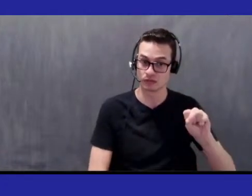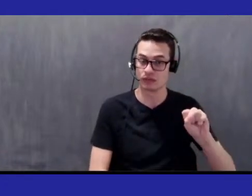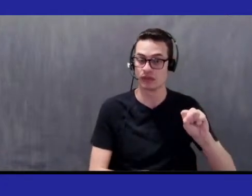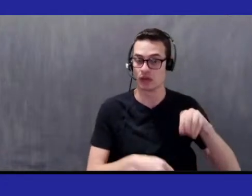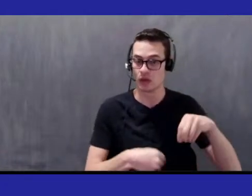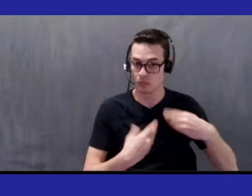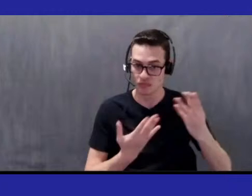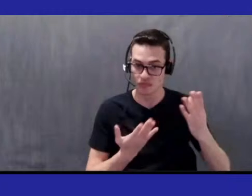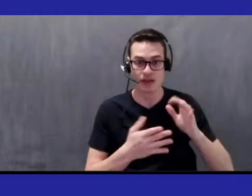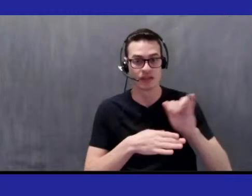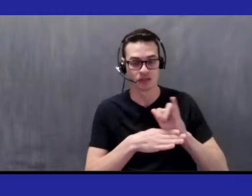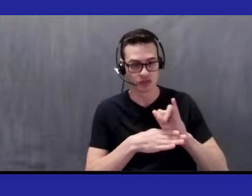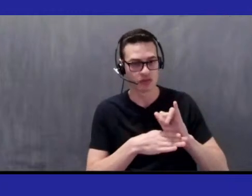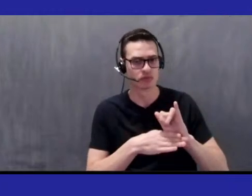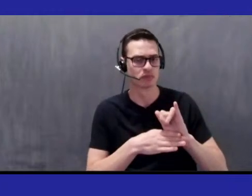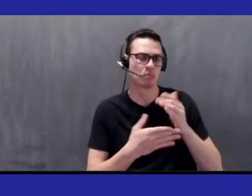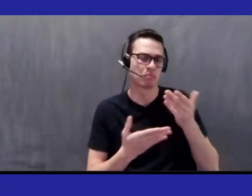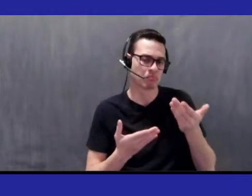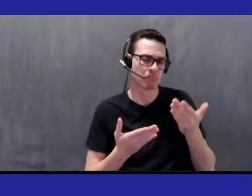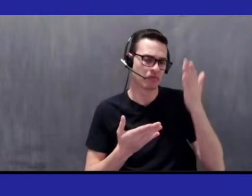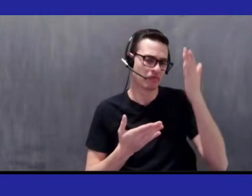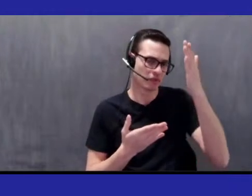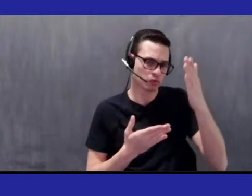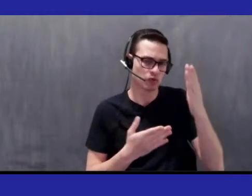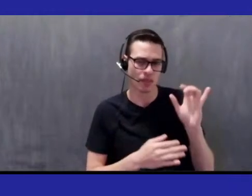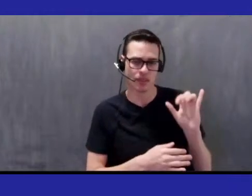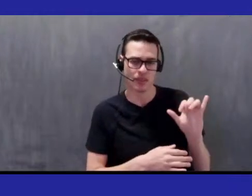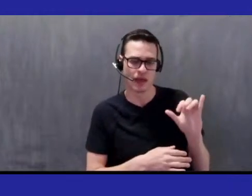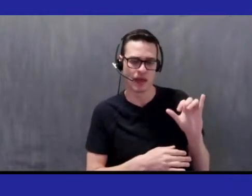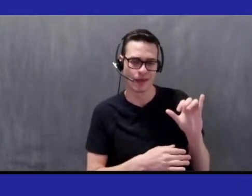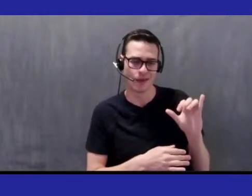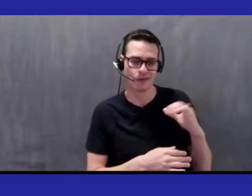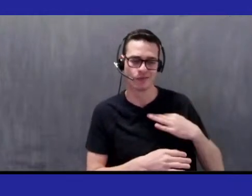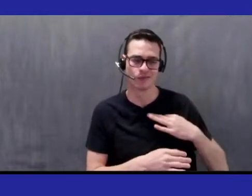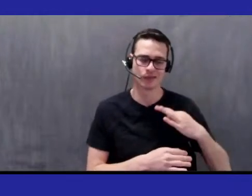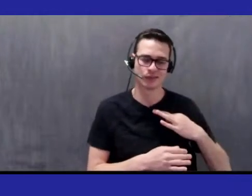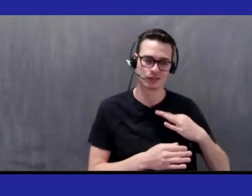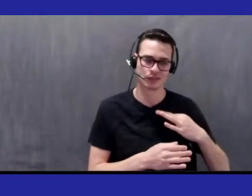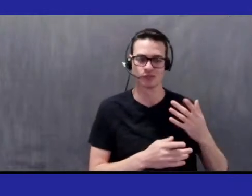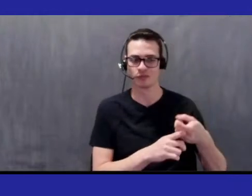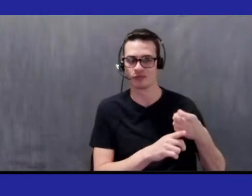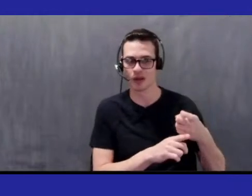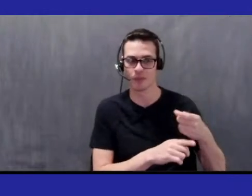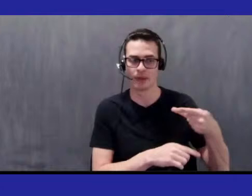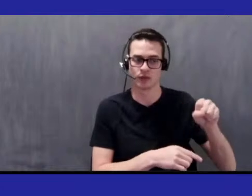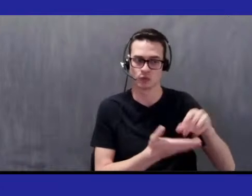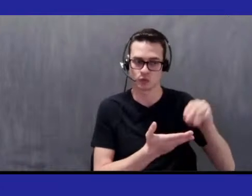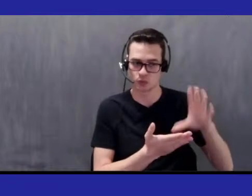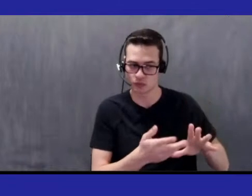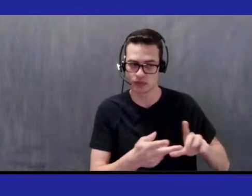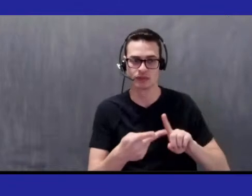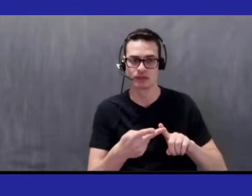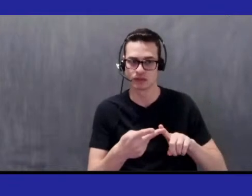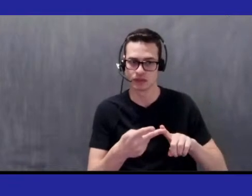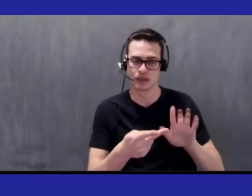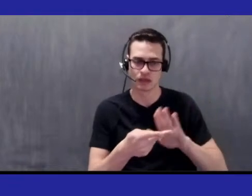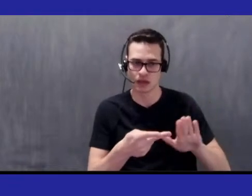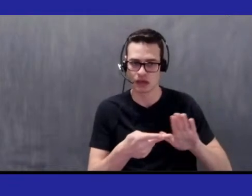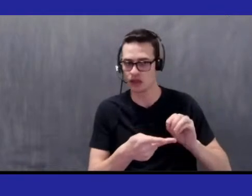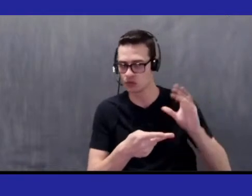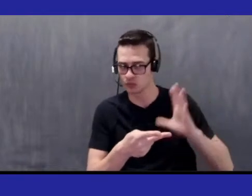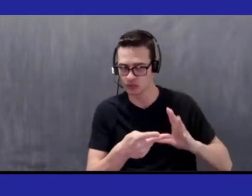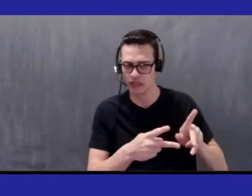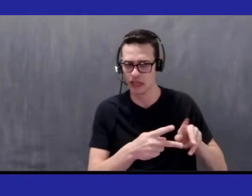like that. And so those would be high school students, college students that participate in the training. Thank you. Thank